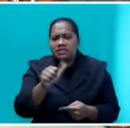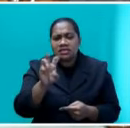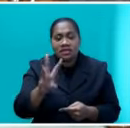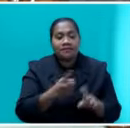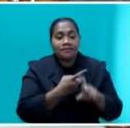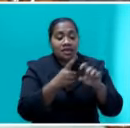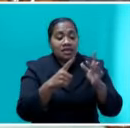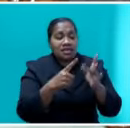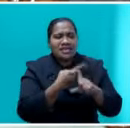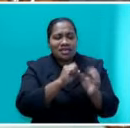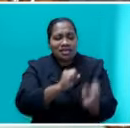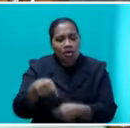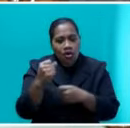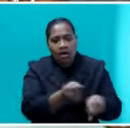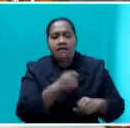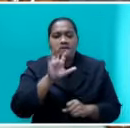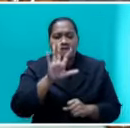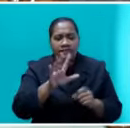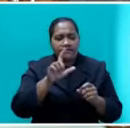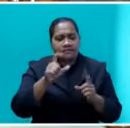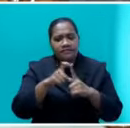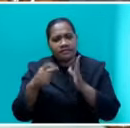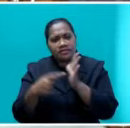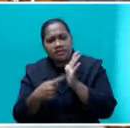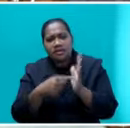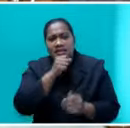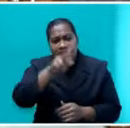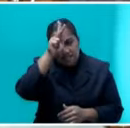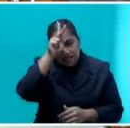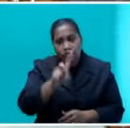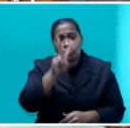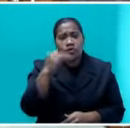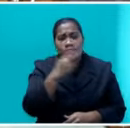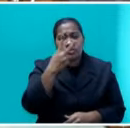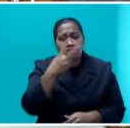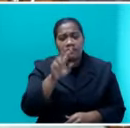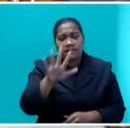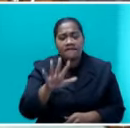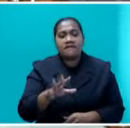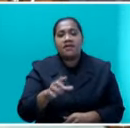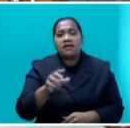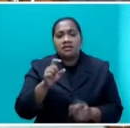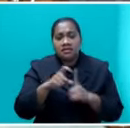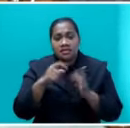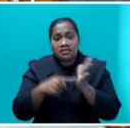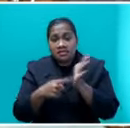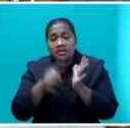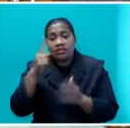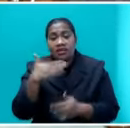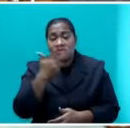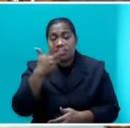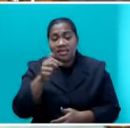5 DTT. Kandavu, 225 DTT and 186 satellite